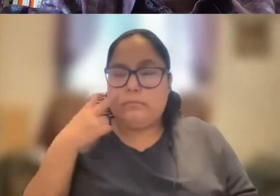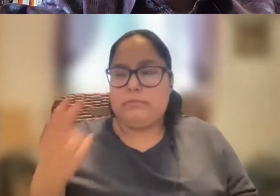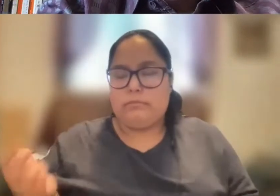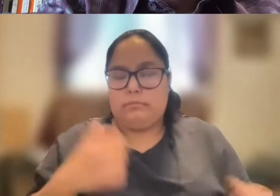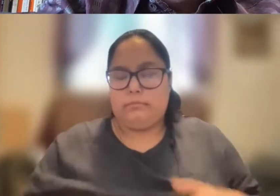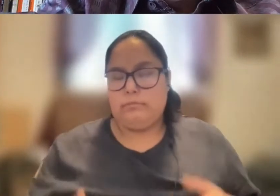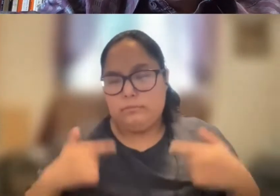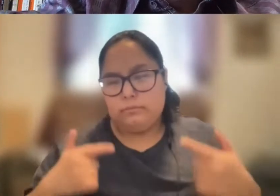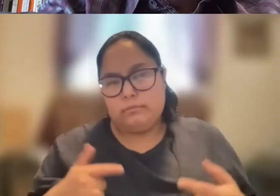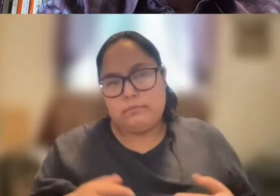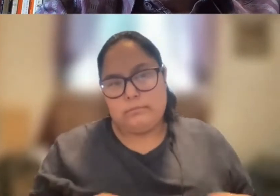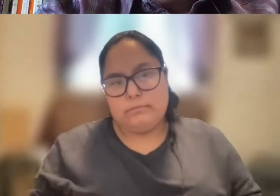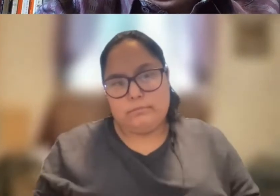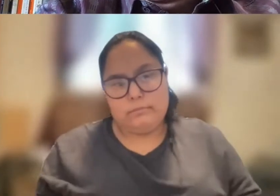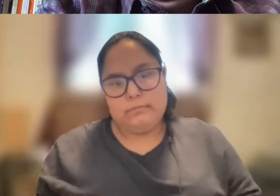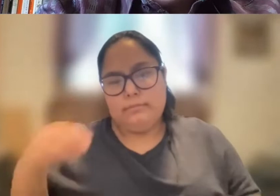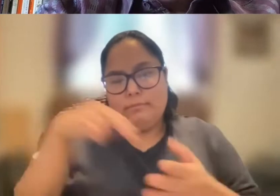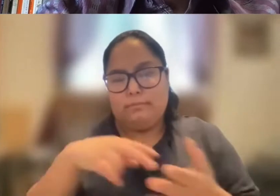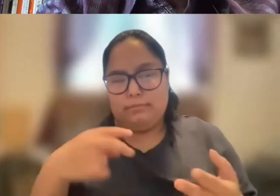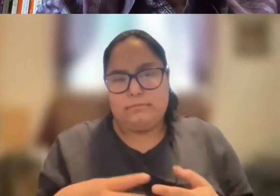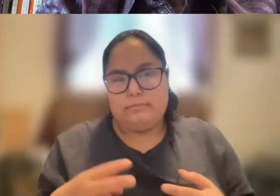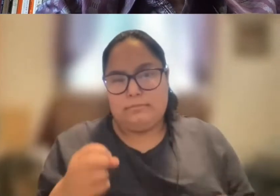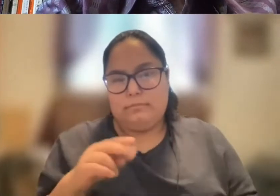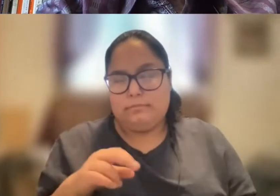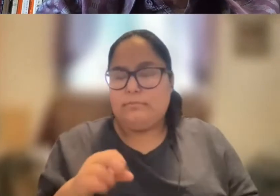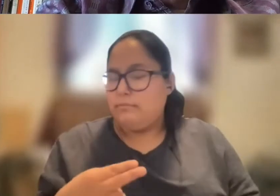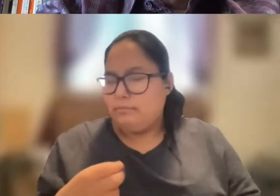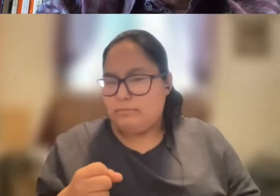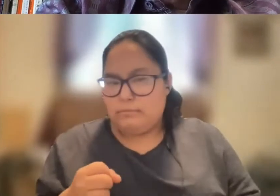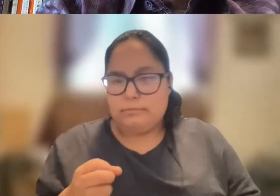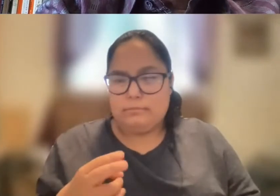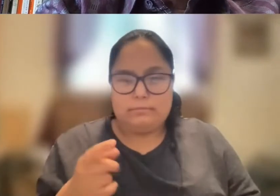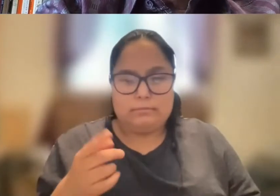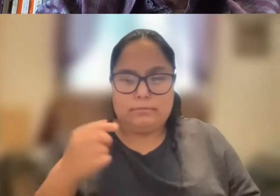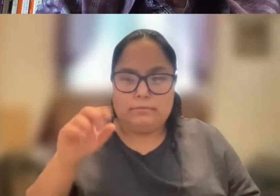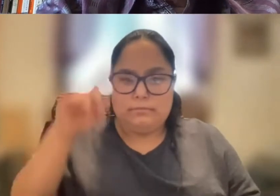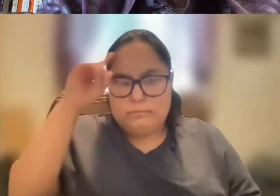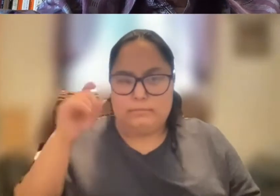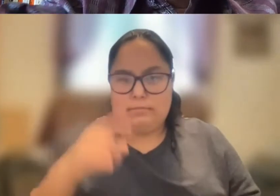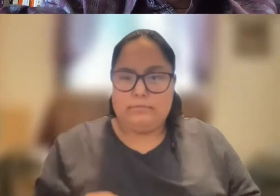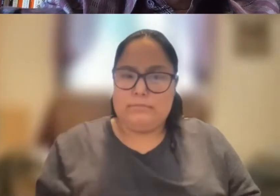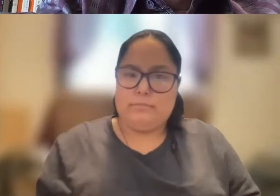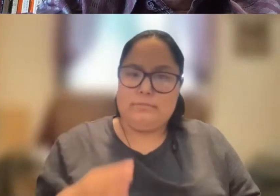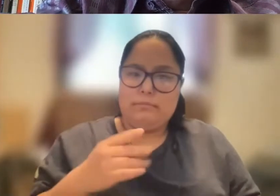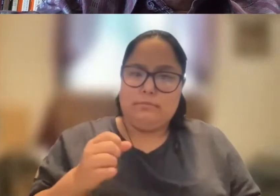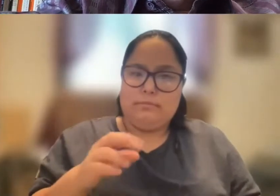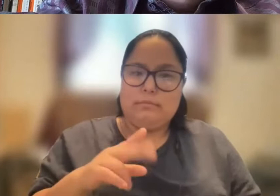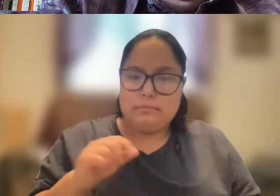in real life. He looked at me and he stammered and he goes, well, I understand. My son's in Cirque du Soleil.